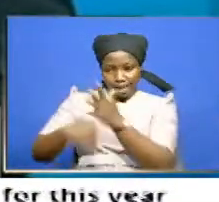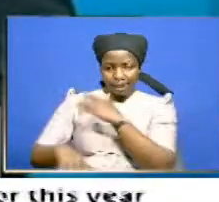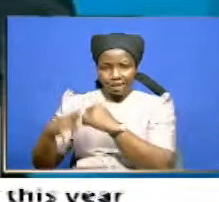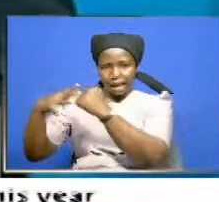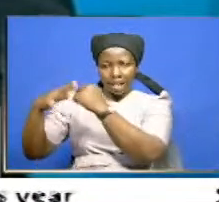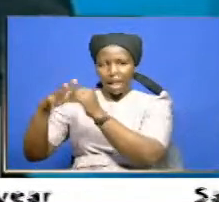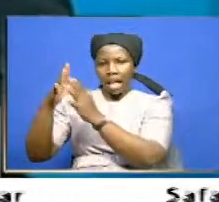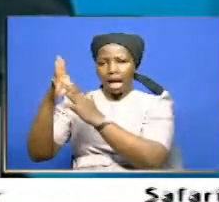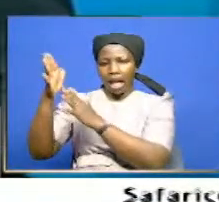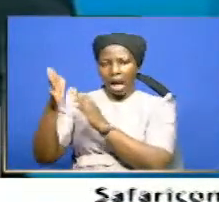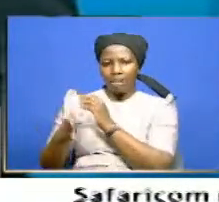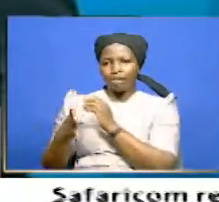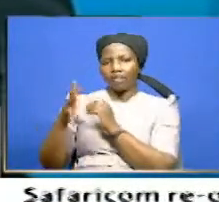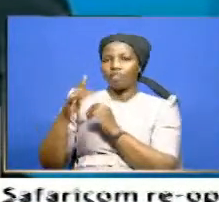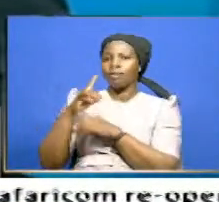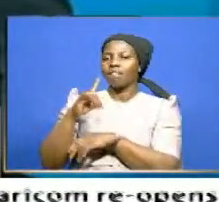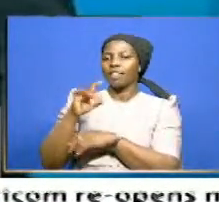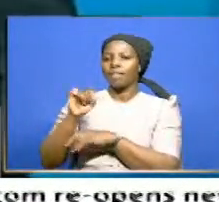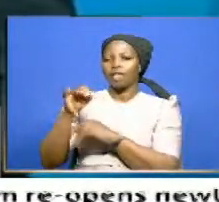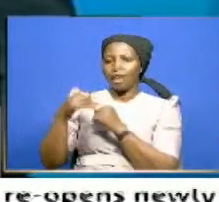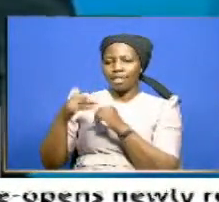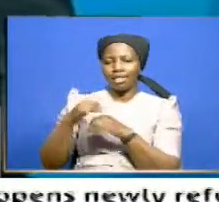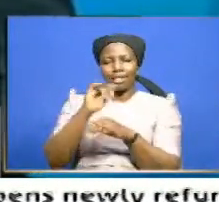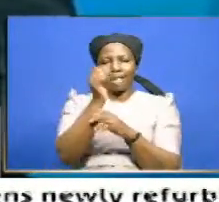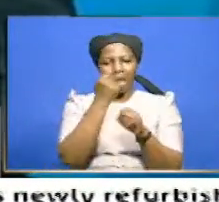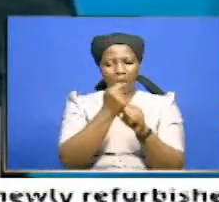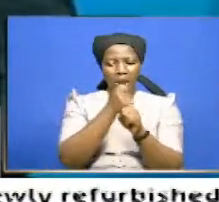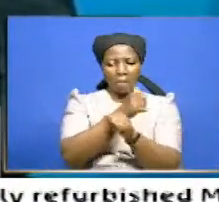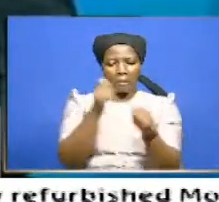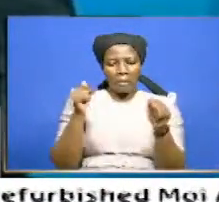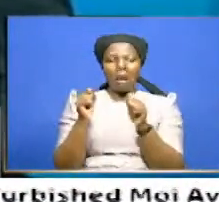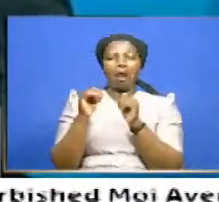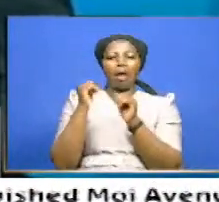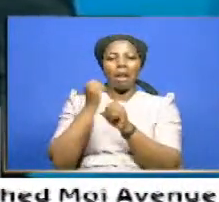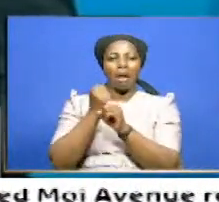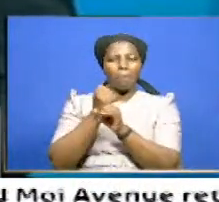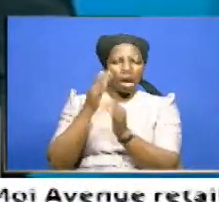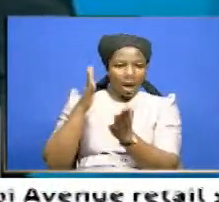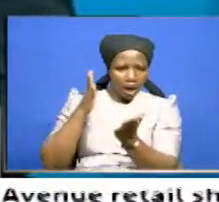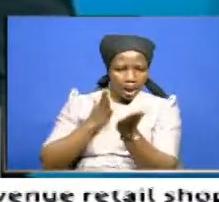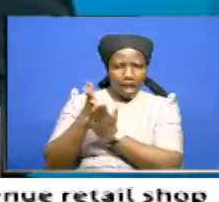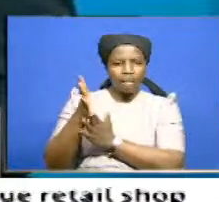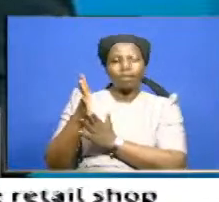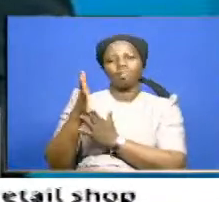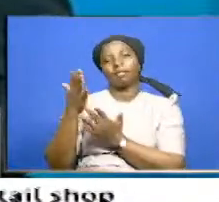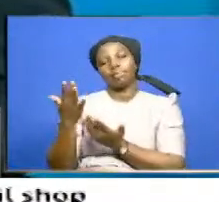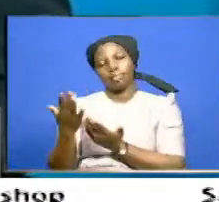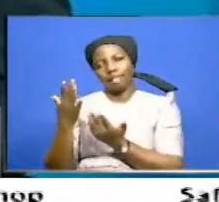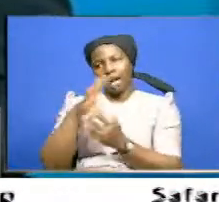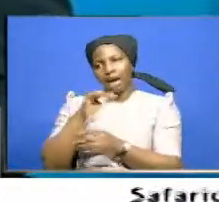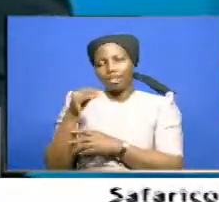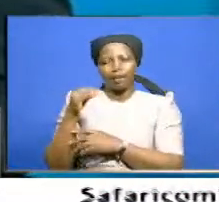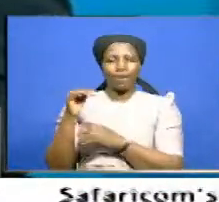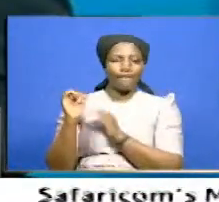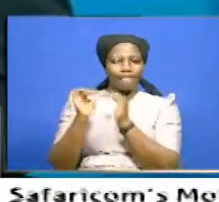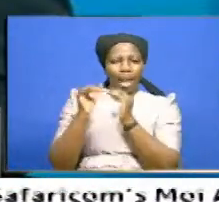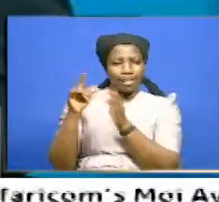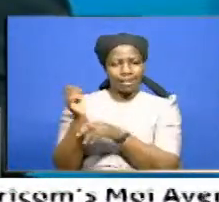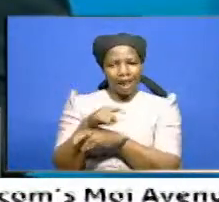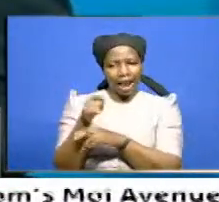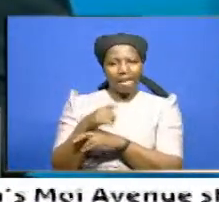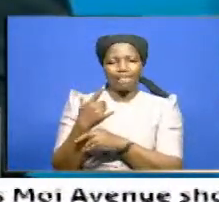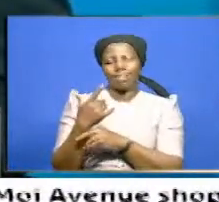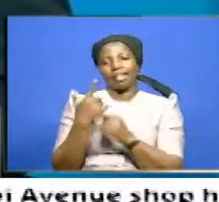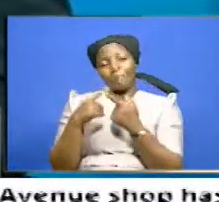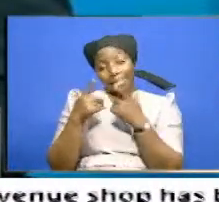does very well also on labor rights and fair wages at, I think it's a 105 out of 158. But we are at